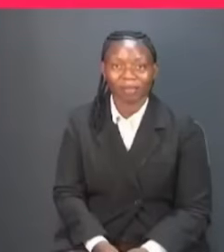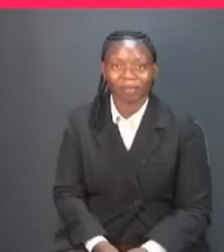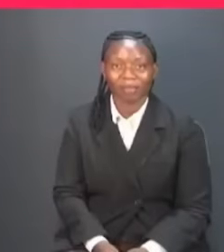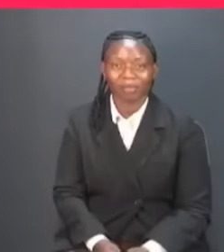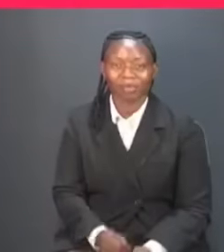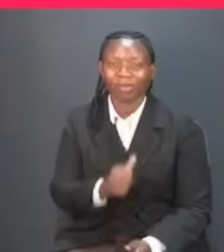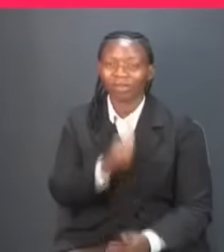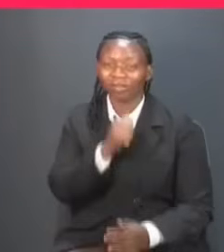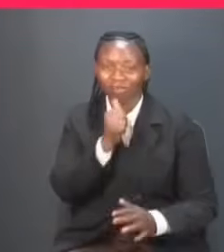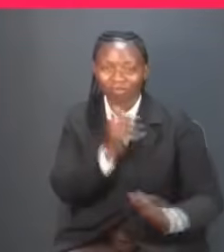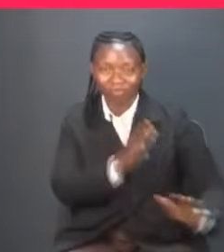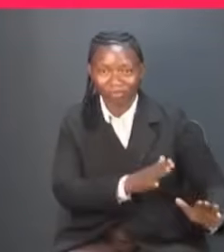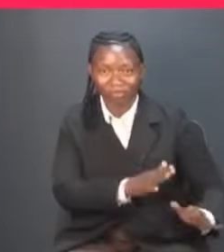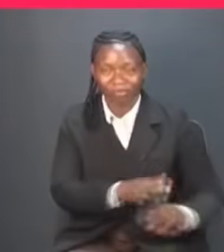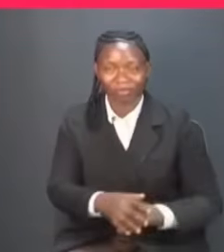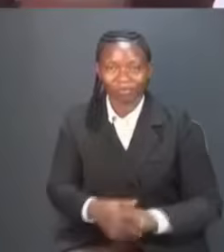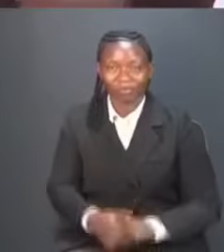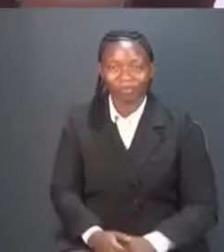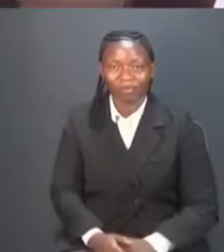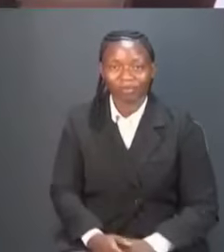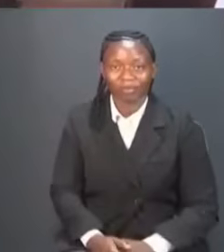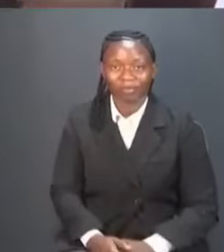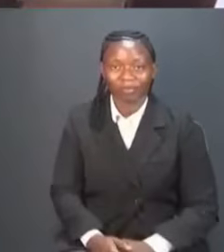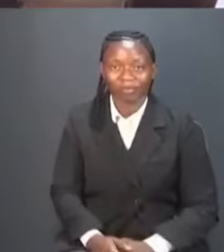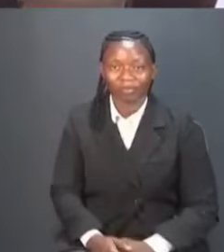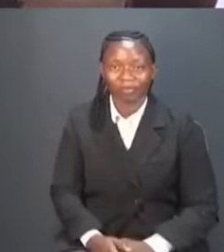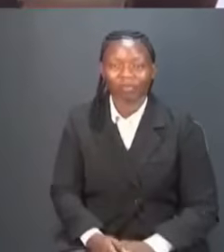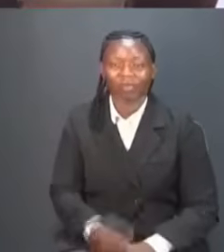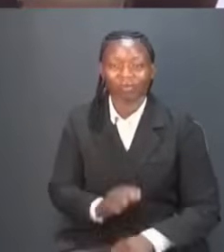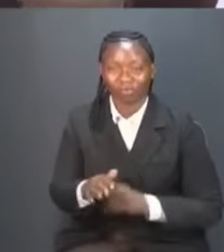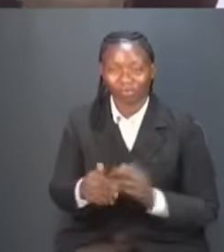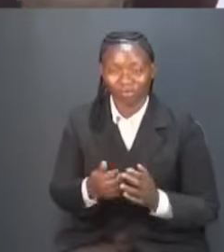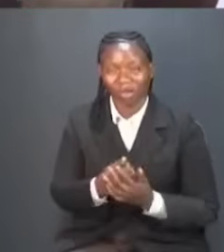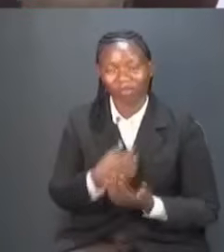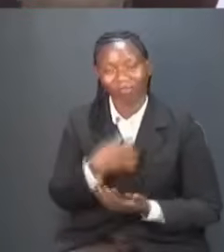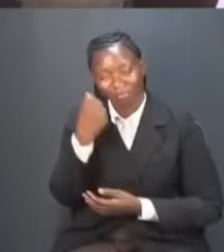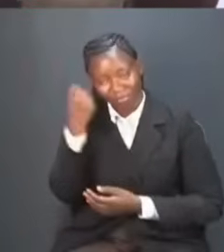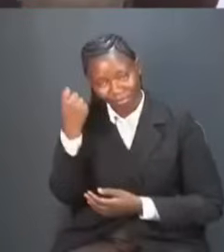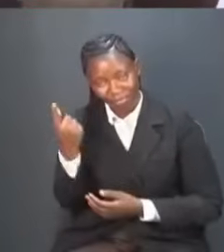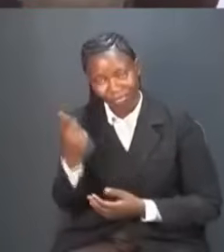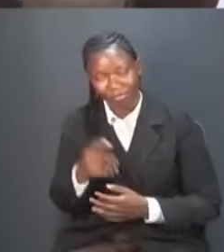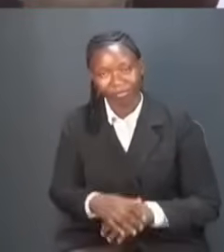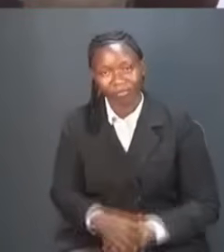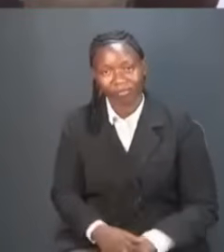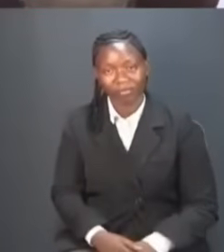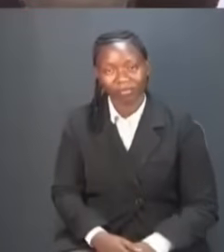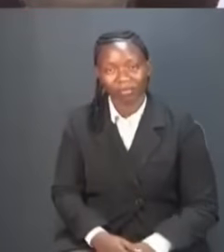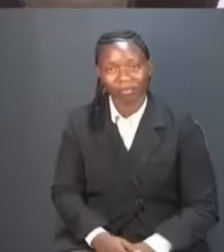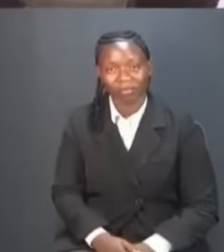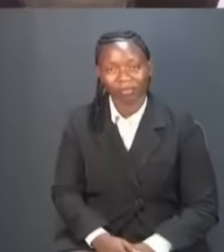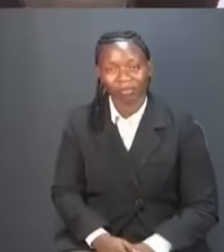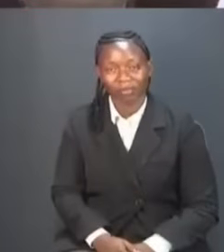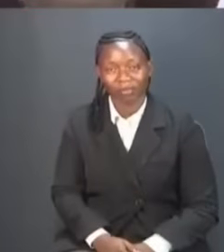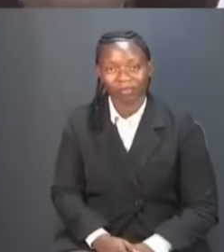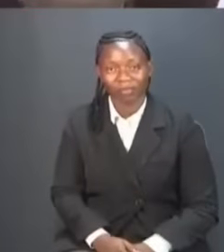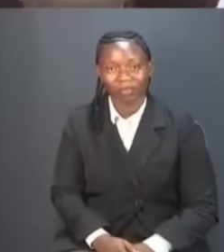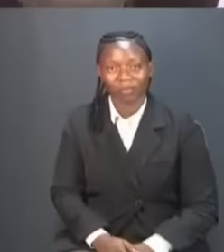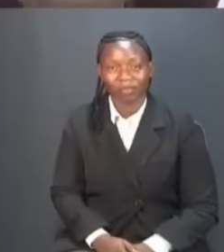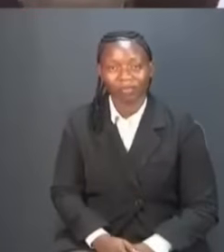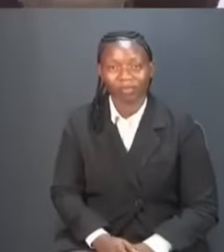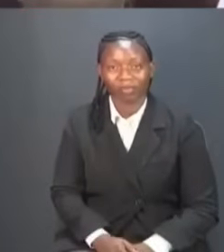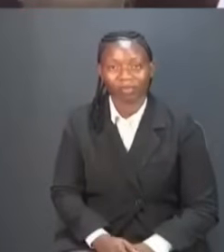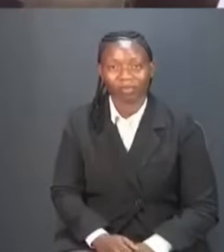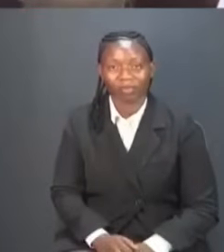objecting. Out of patriotism, we understand. And so we can go by